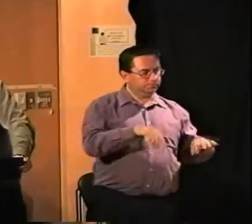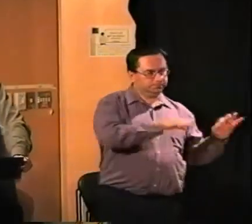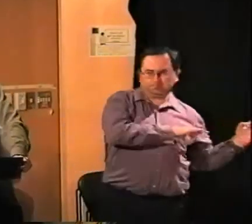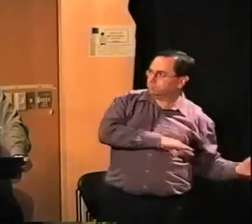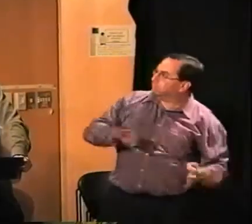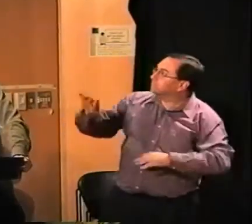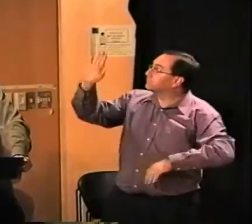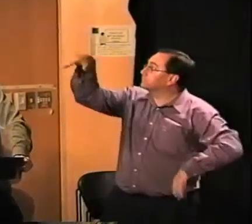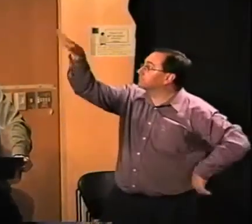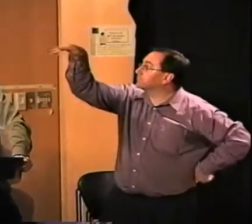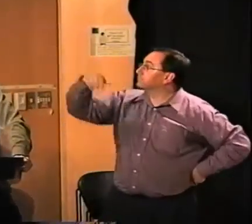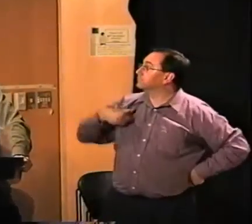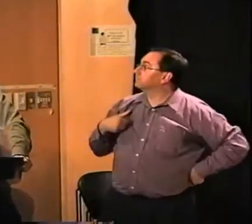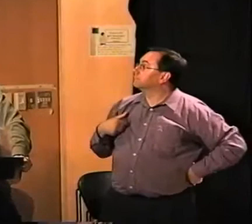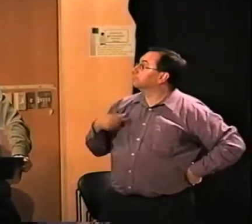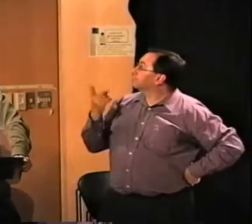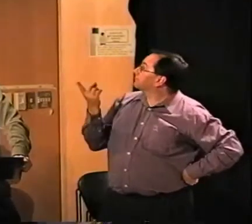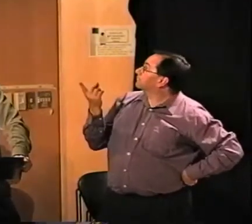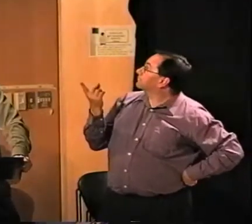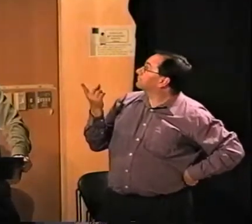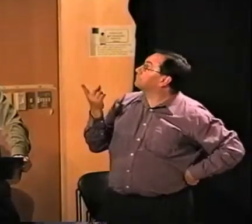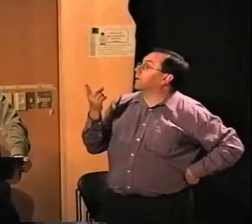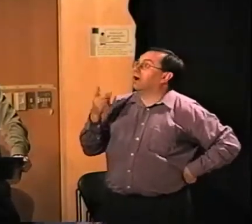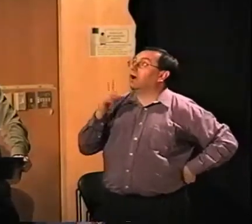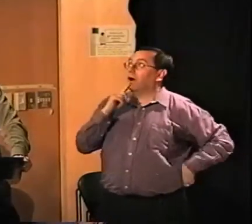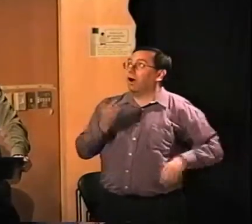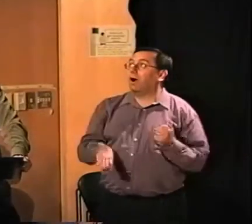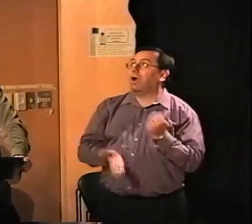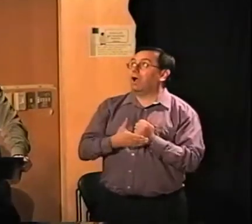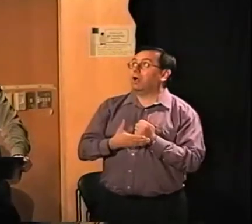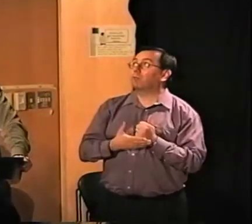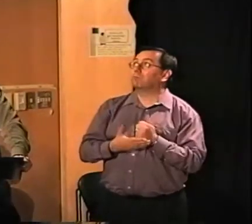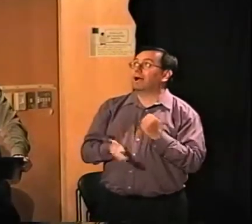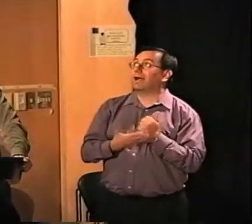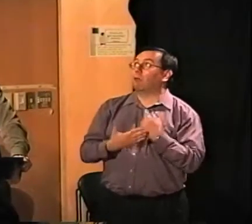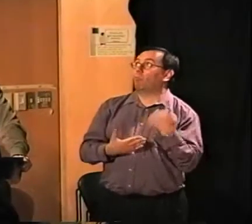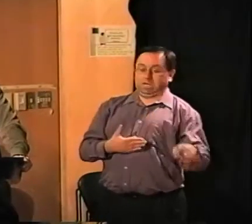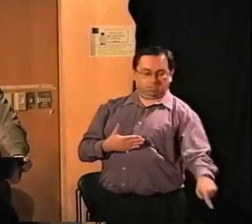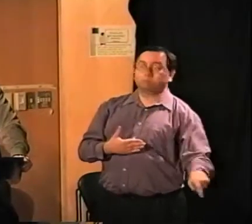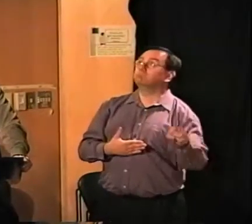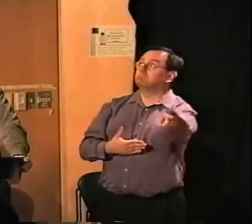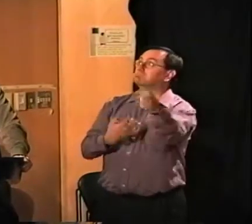and he looks at the man, and he says, "I made a difference to that one."